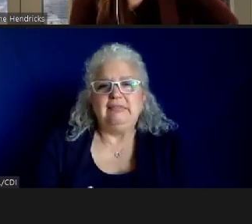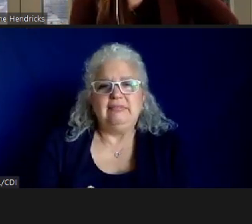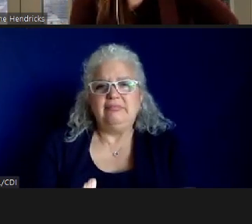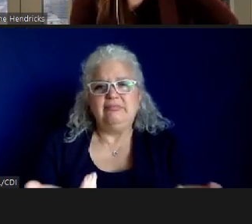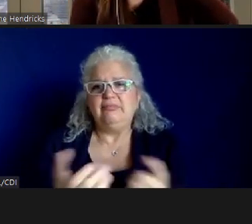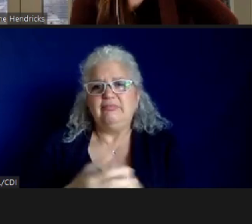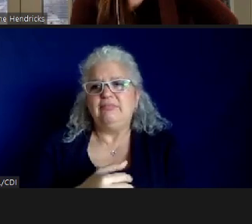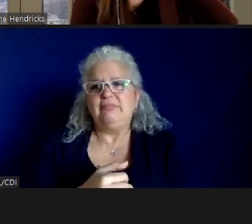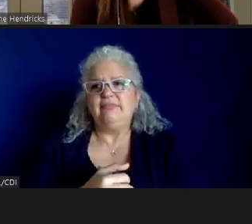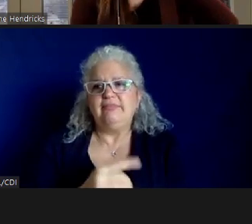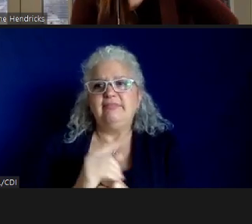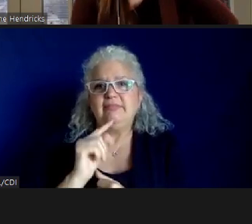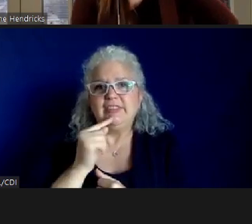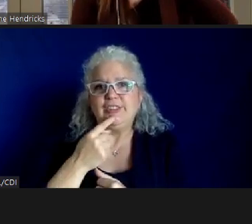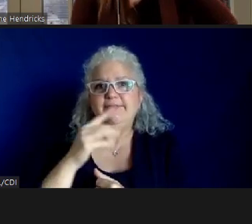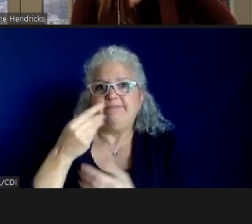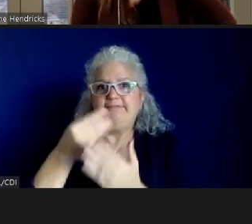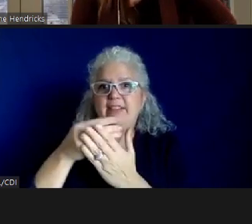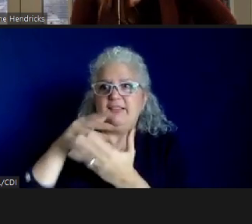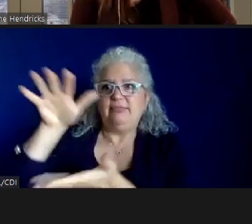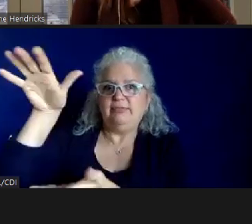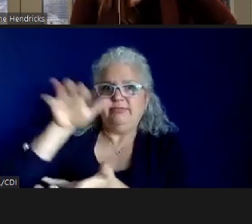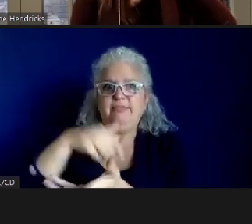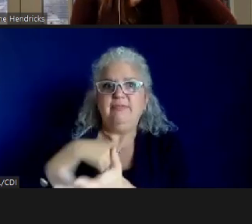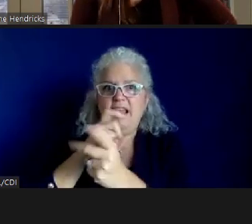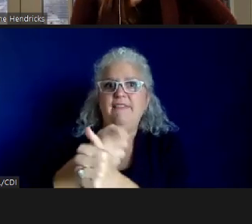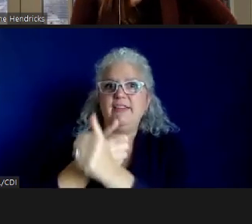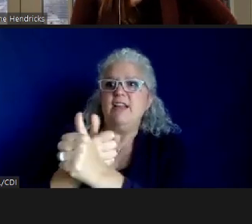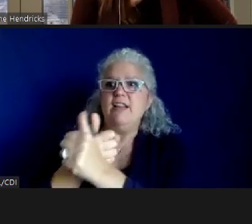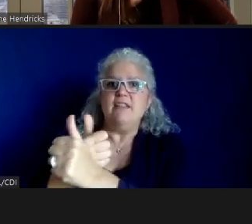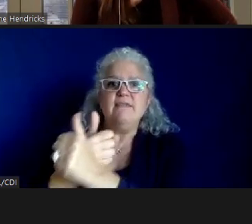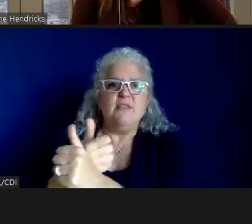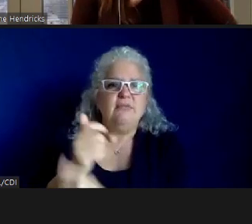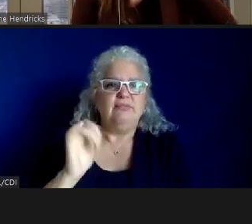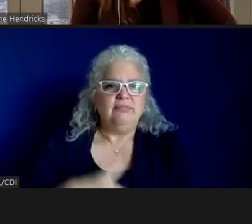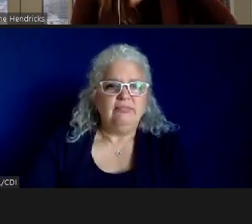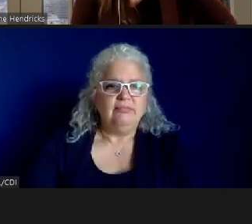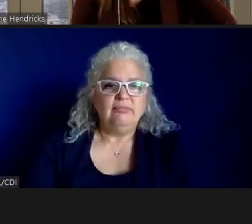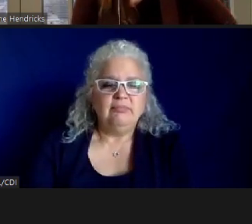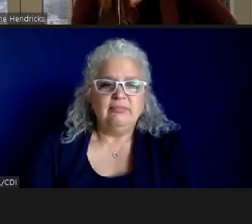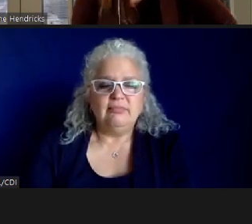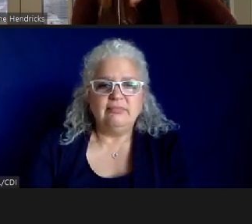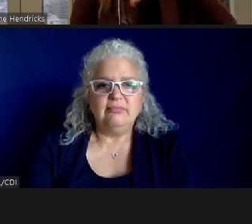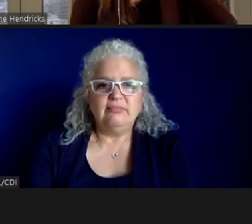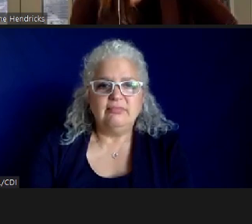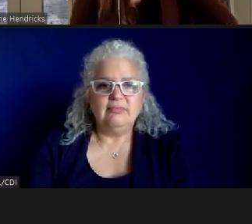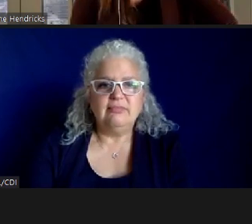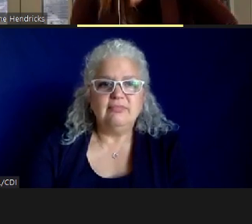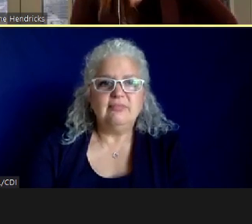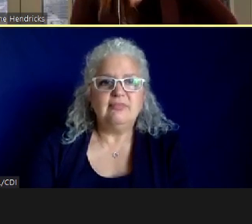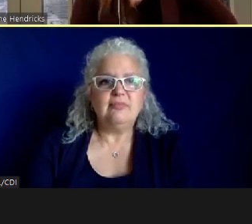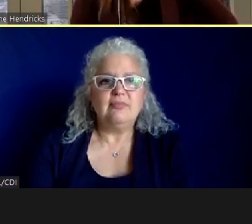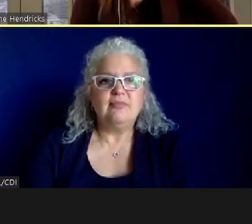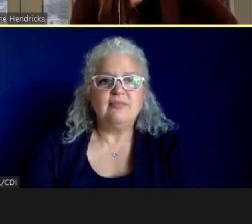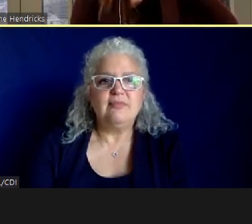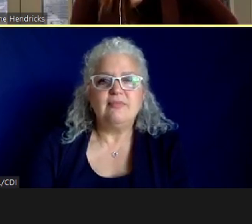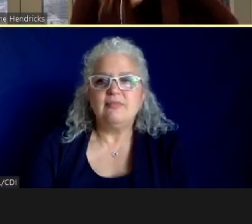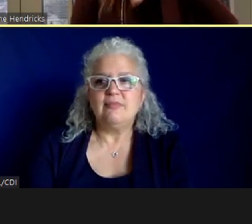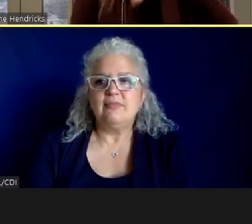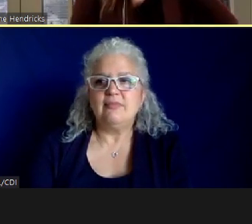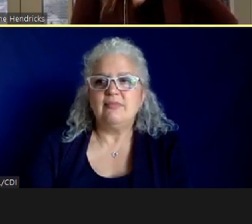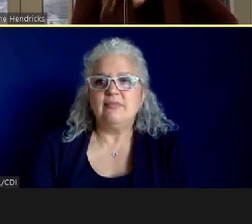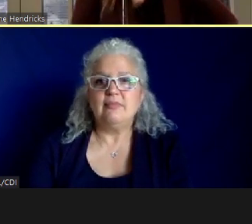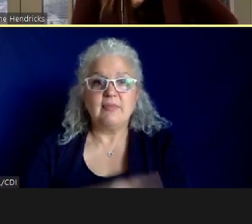at the local level if there was any thoughts about violating those laws. Has the state indicated